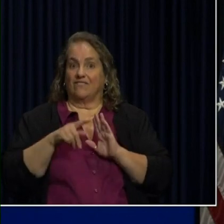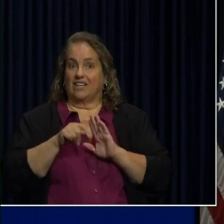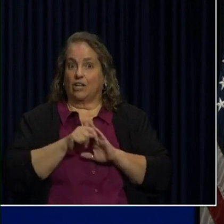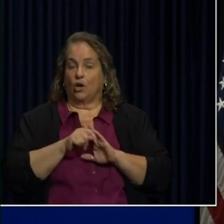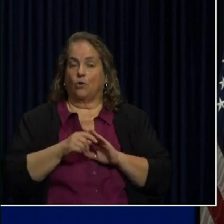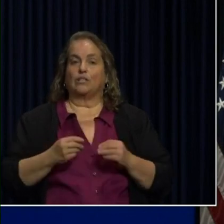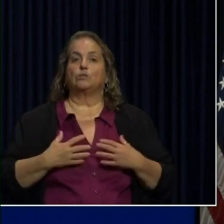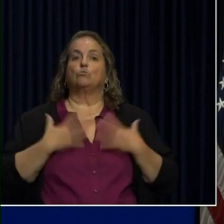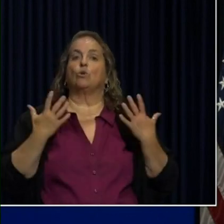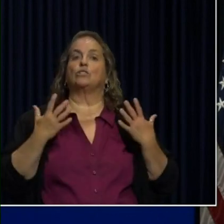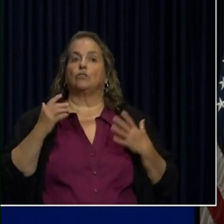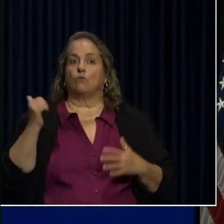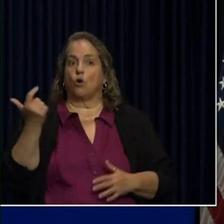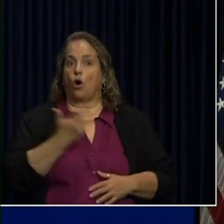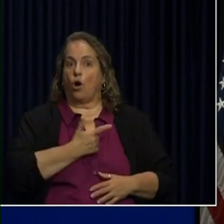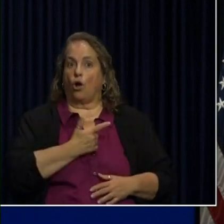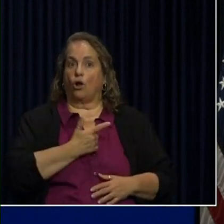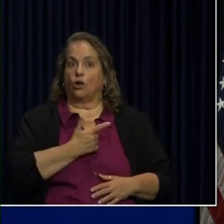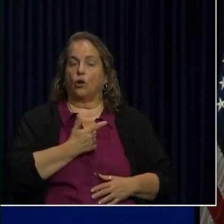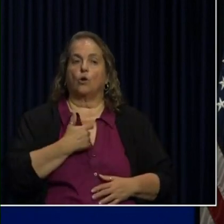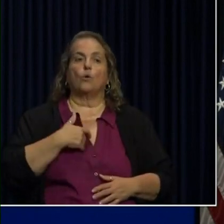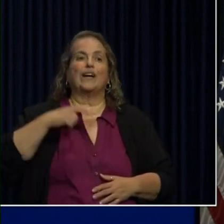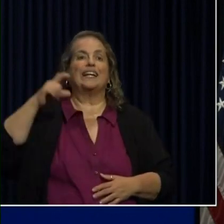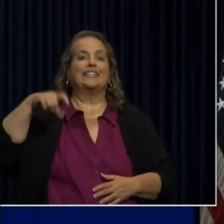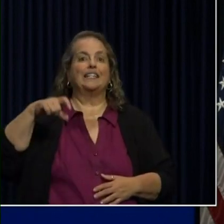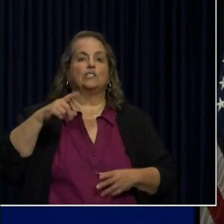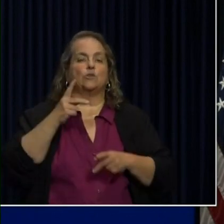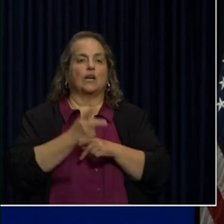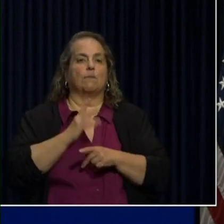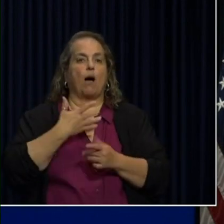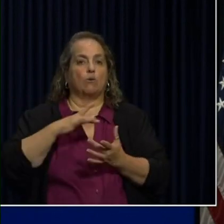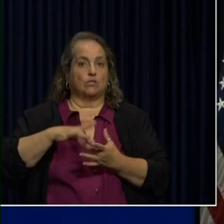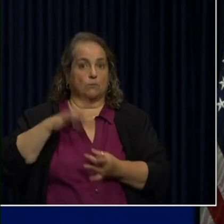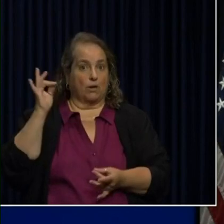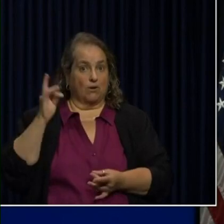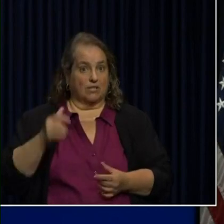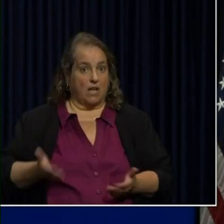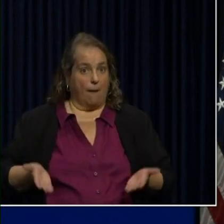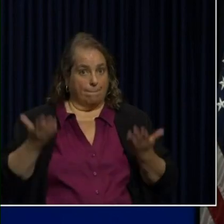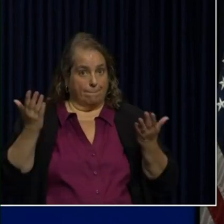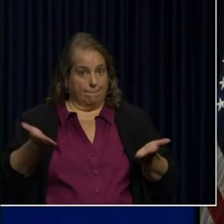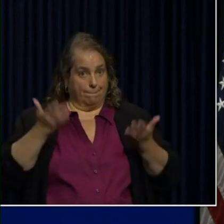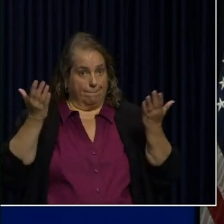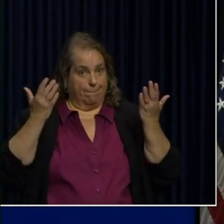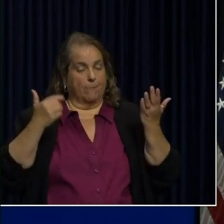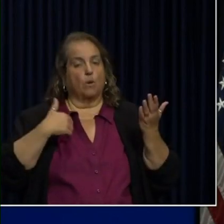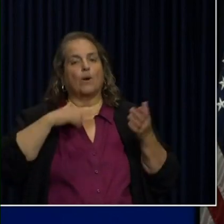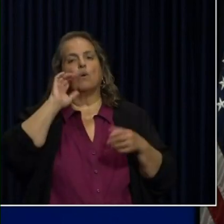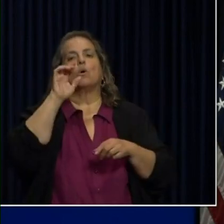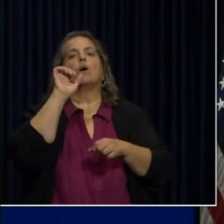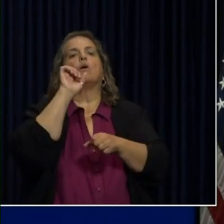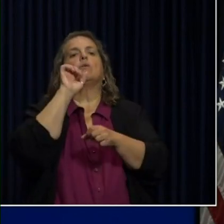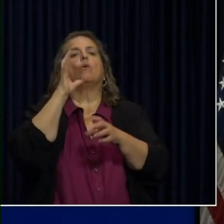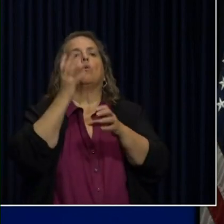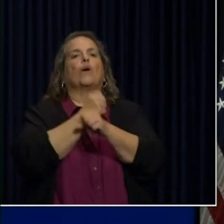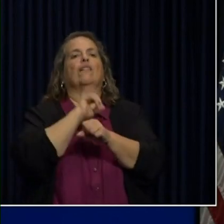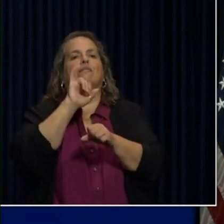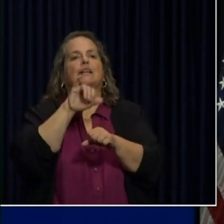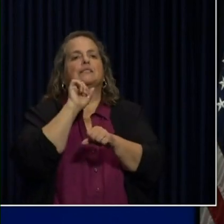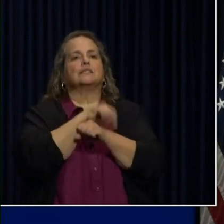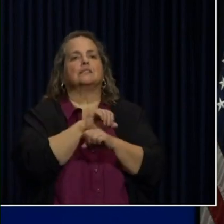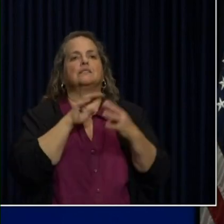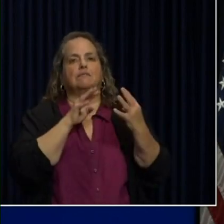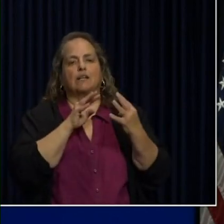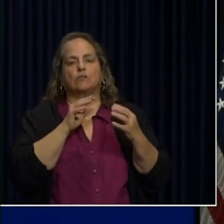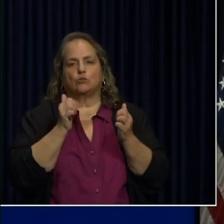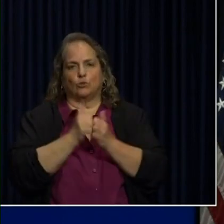little inspiration for all of us. We need to keep our spirits up to make sure that we win this fight. We're going to get through this. We're going to get